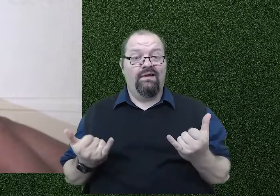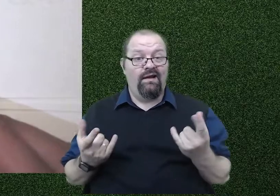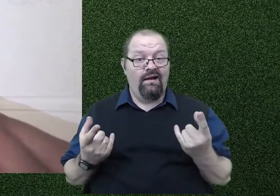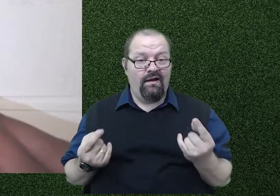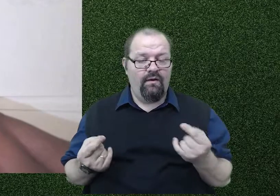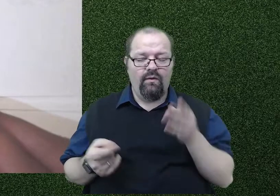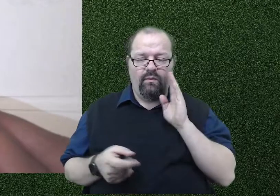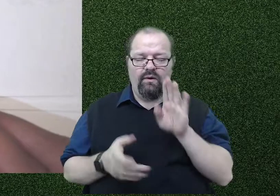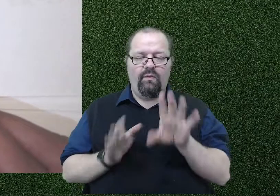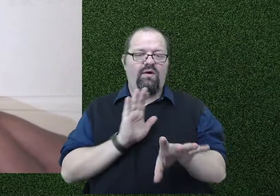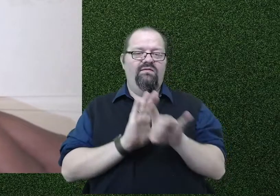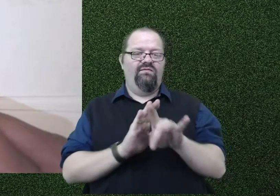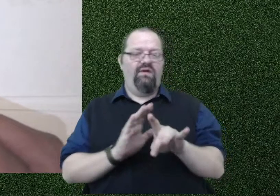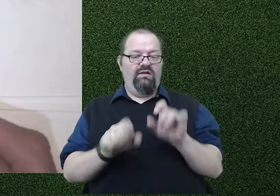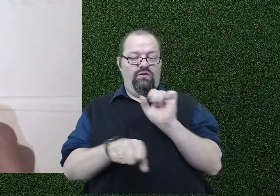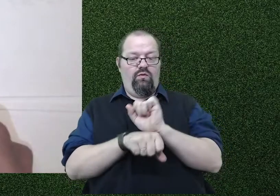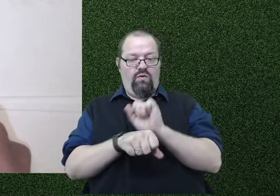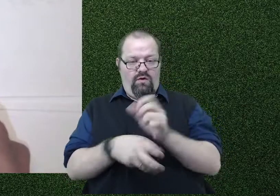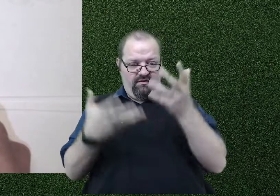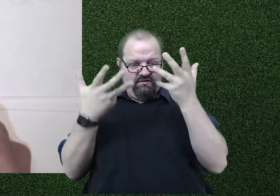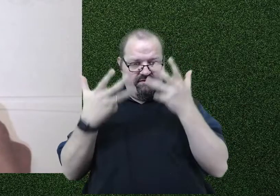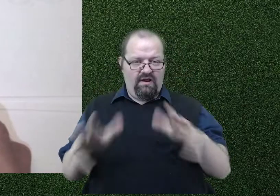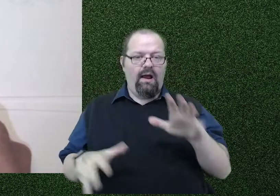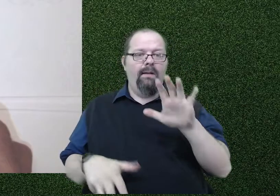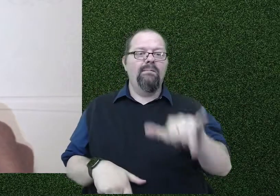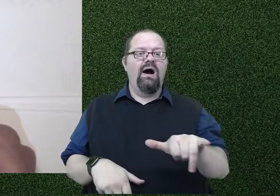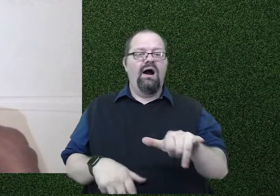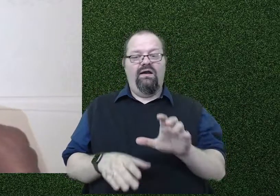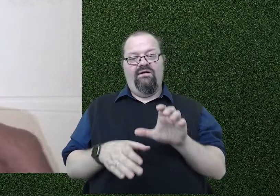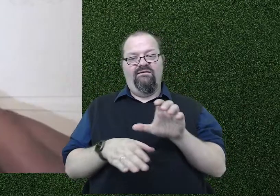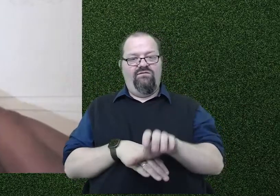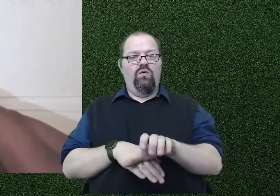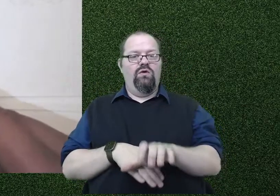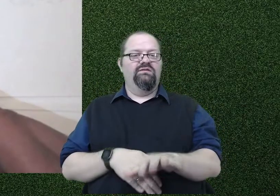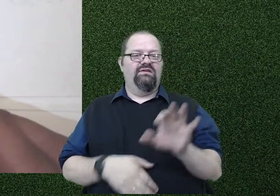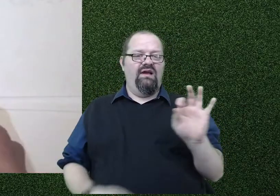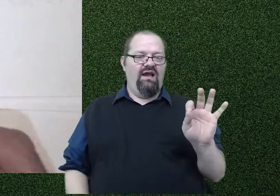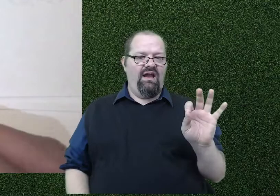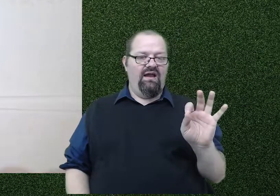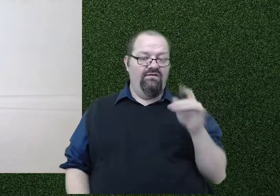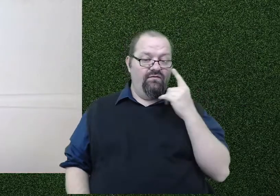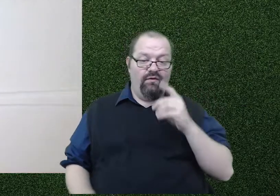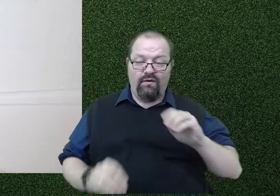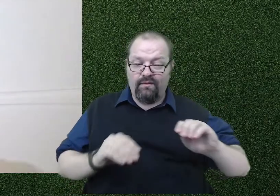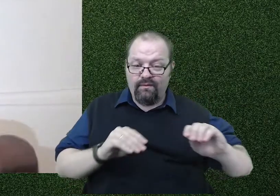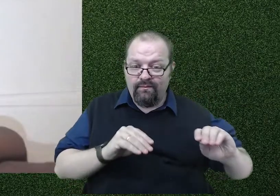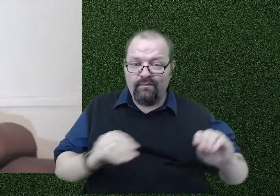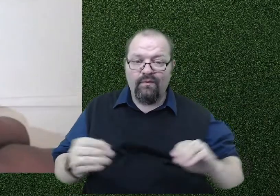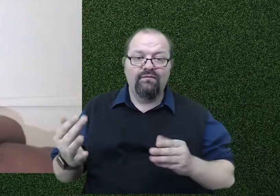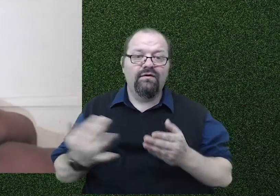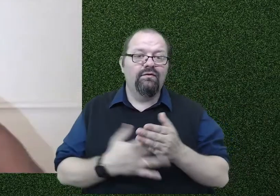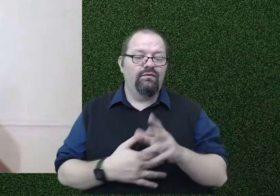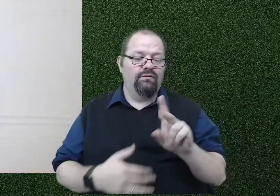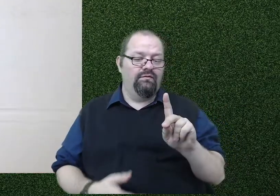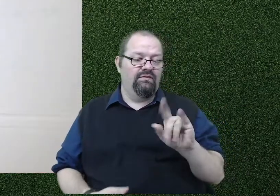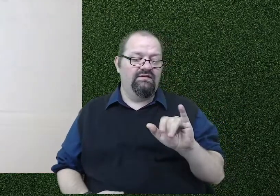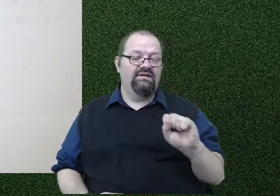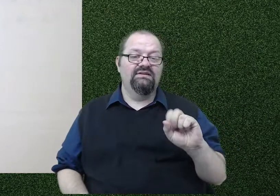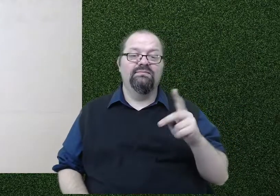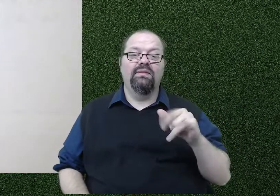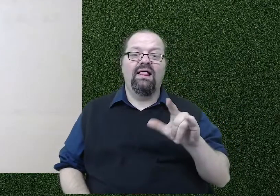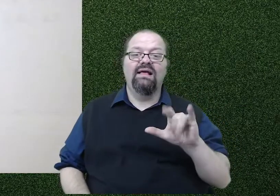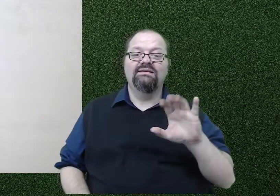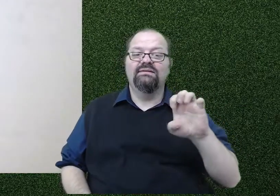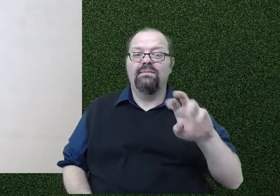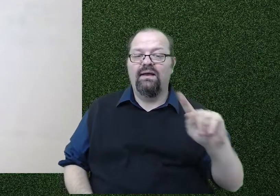going to find the work done by a force F and moving some object through a displacement d. And I think the easiest